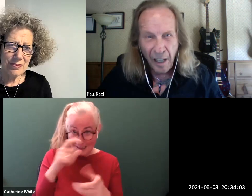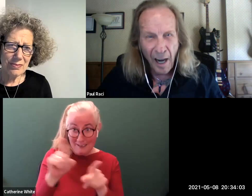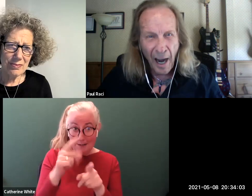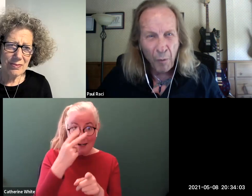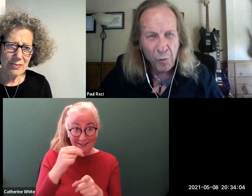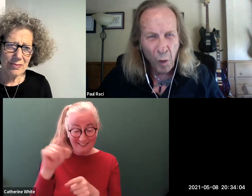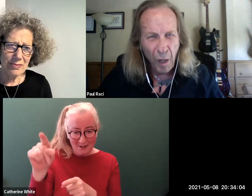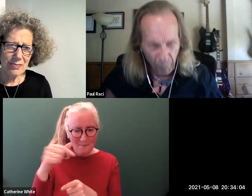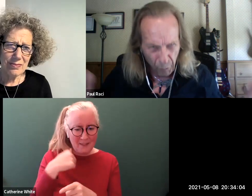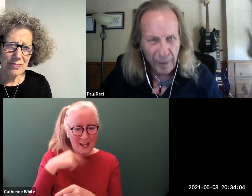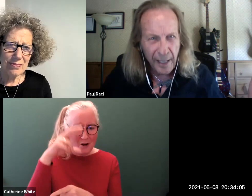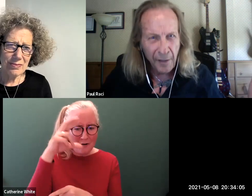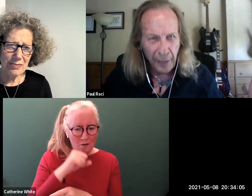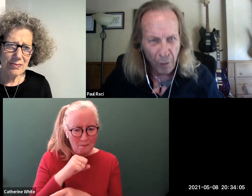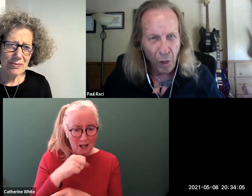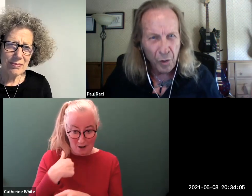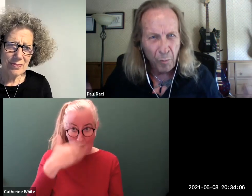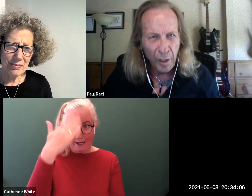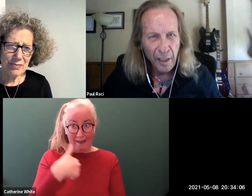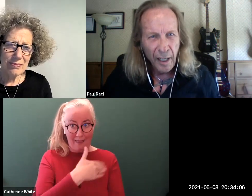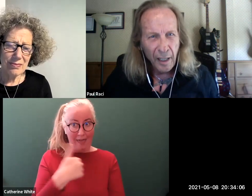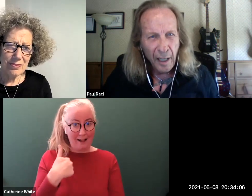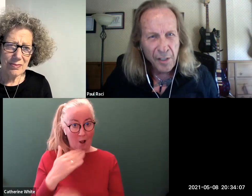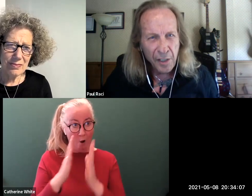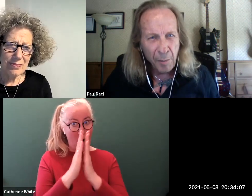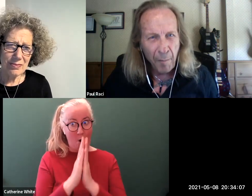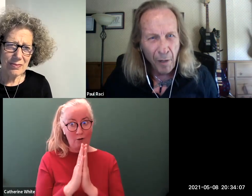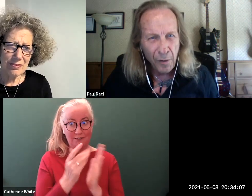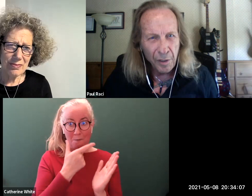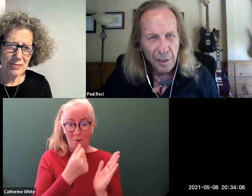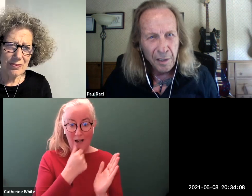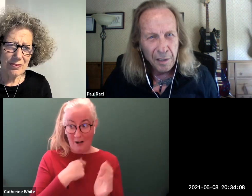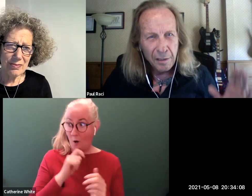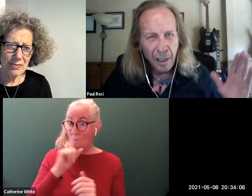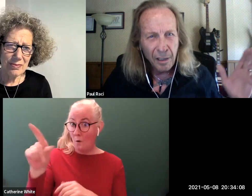And I was Roman Catholic. I was an altar boy. I said to my mother,